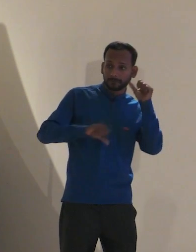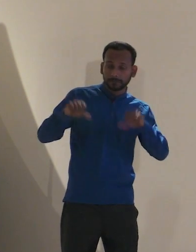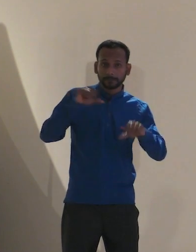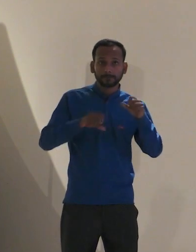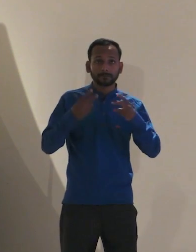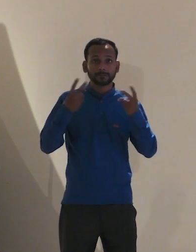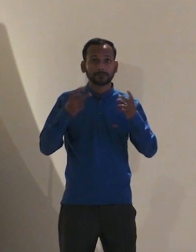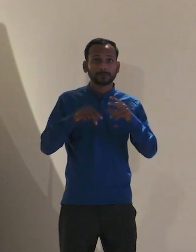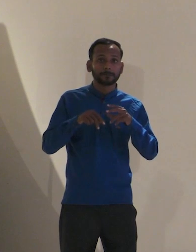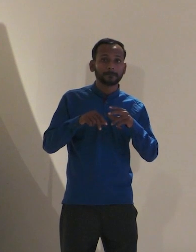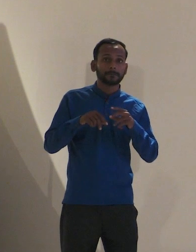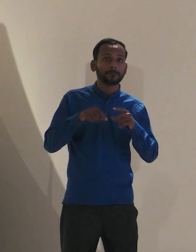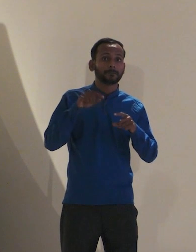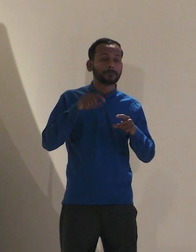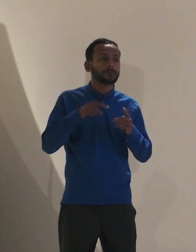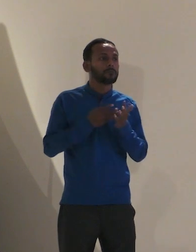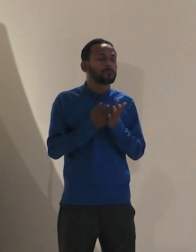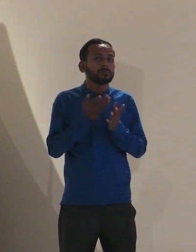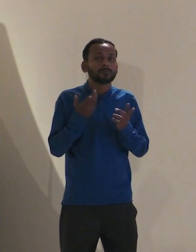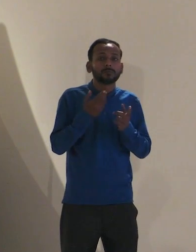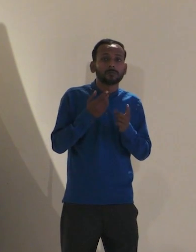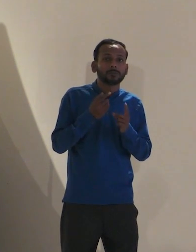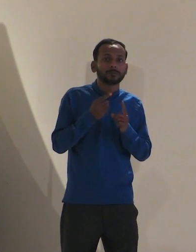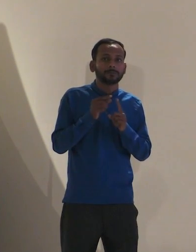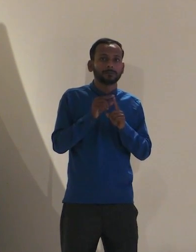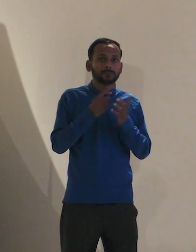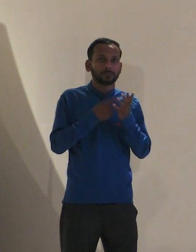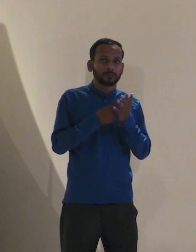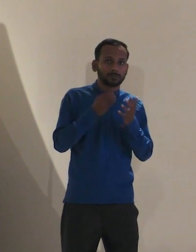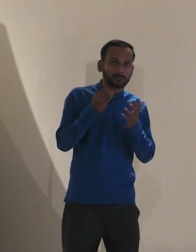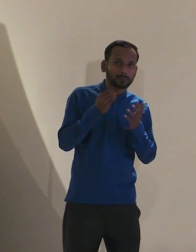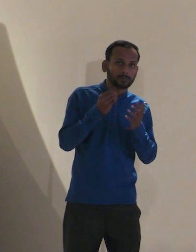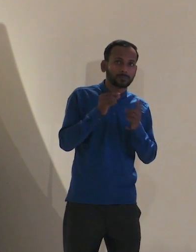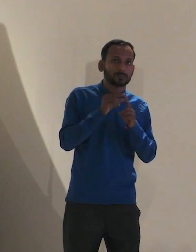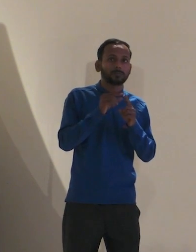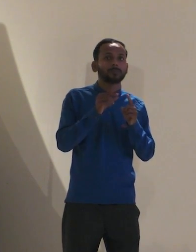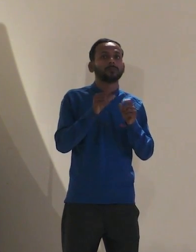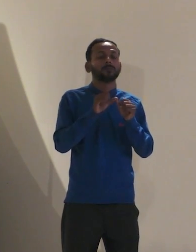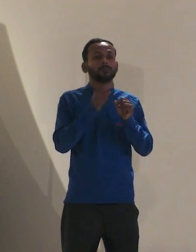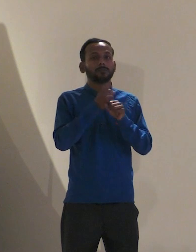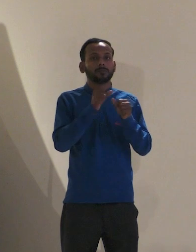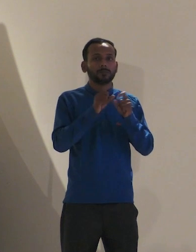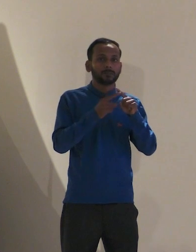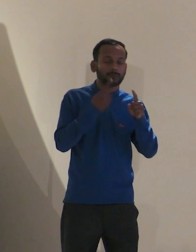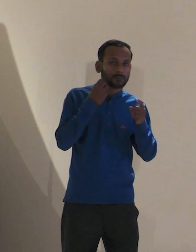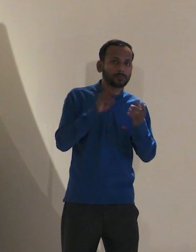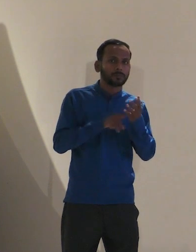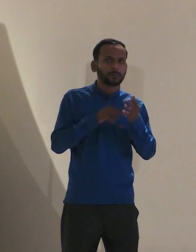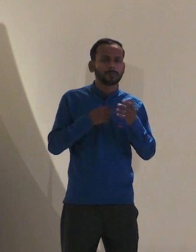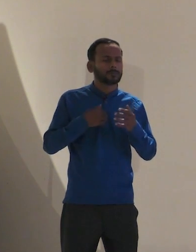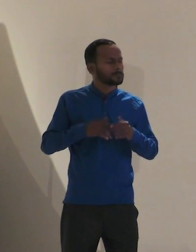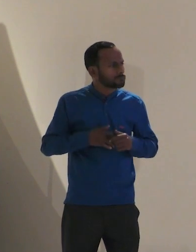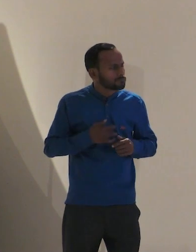it's kind of a provocation or maybe a new way to look at things, but I also feel that beyond